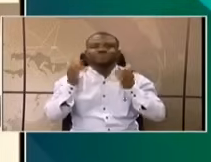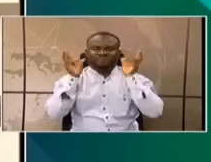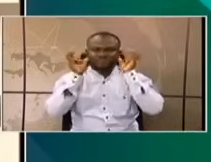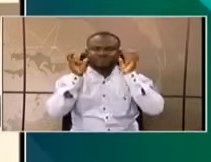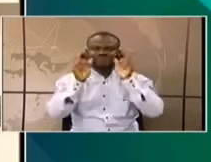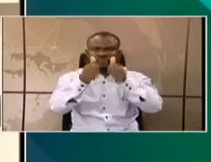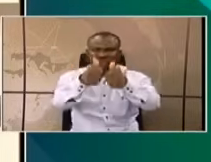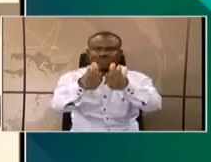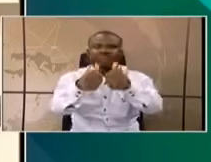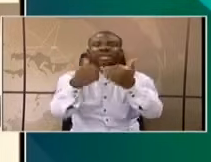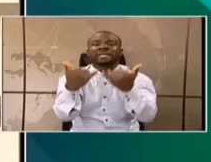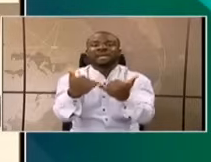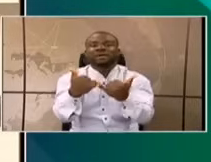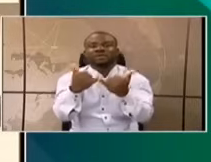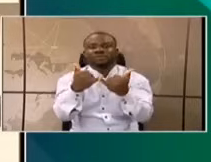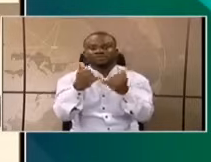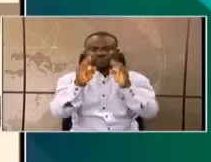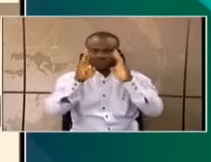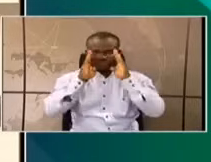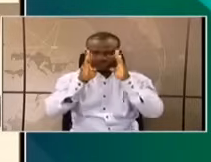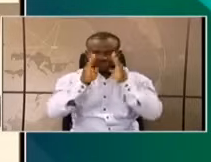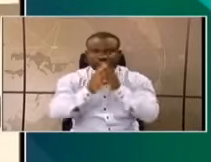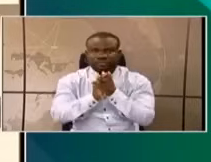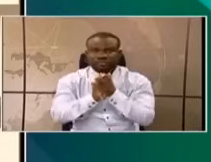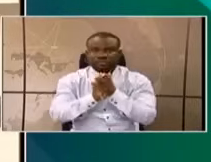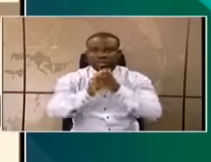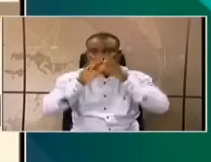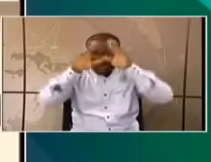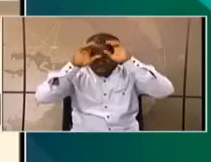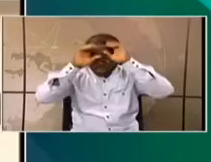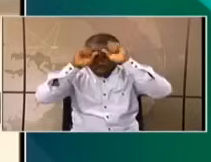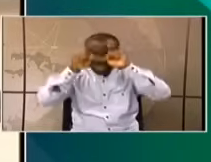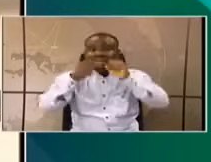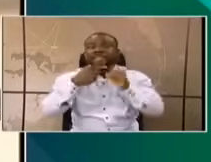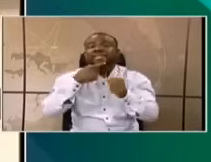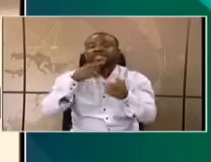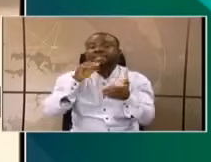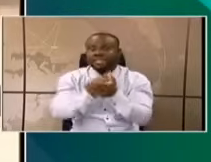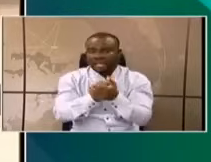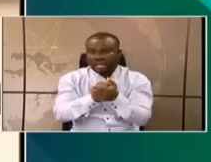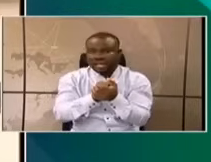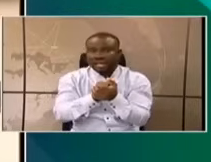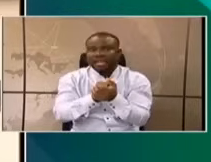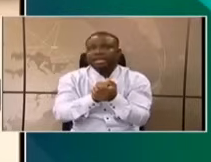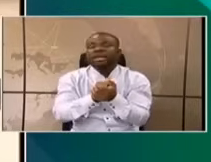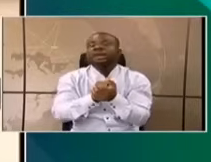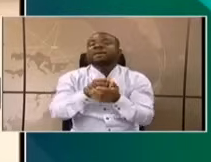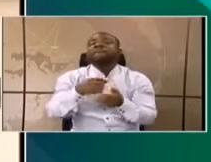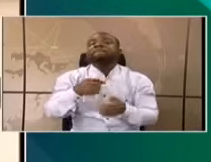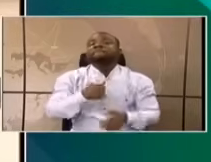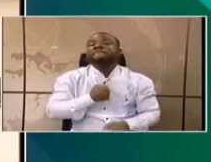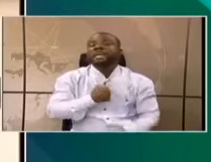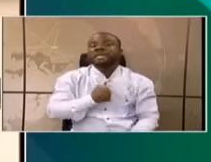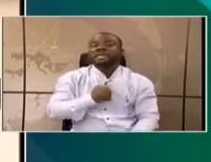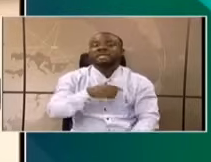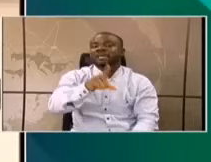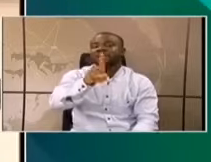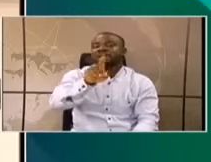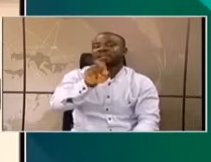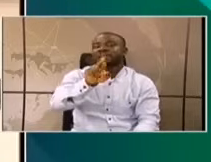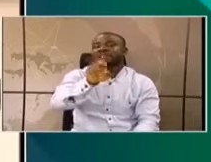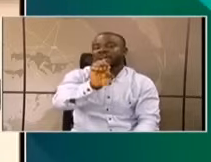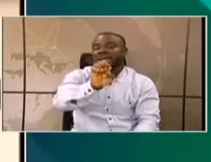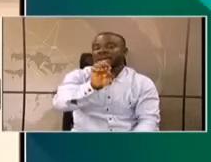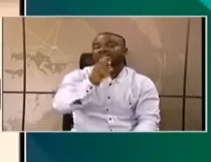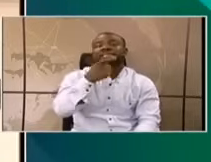Uh-huh. I've been President say, I dare say, no. I also dare say the